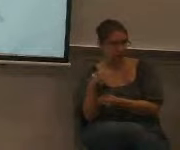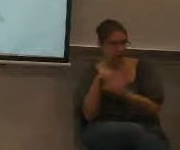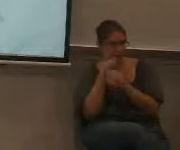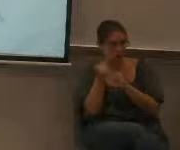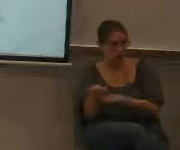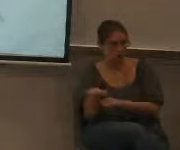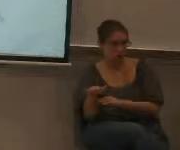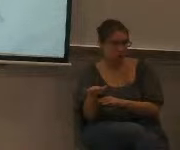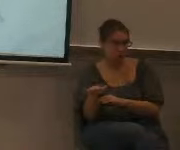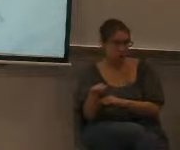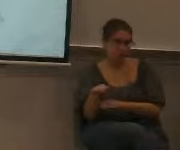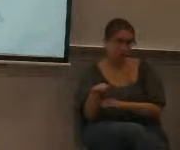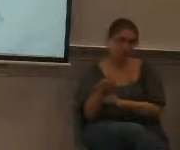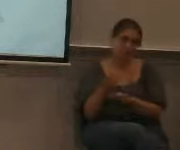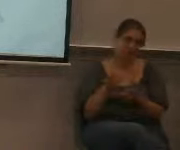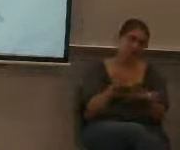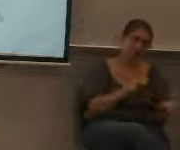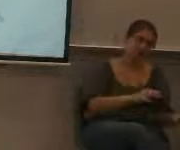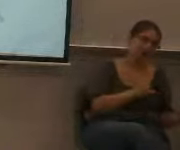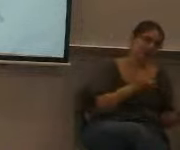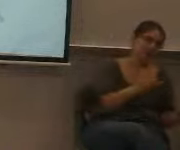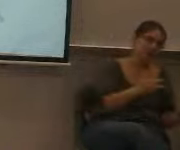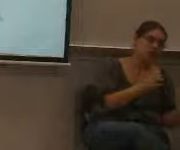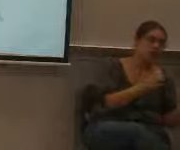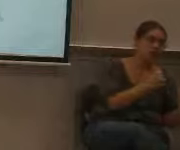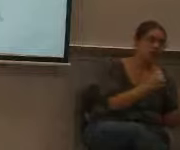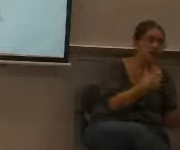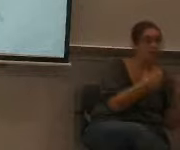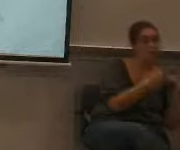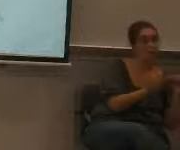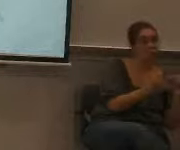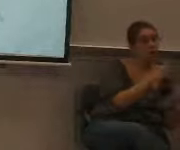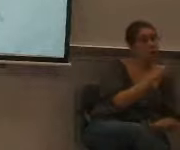ocean to bacteria basically throughout the world.